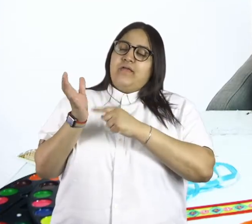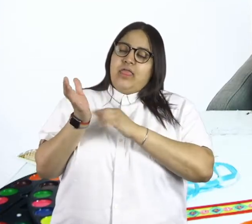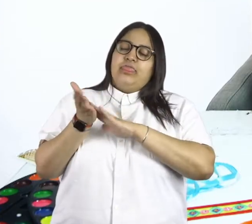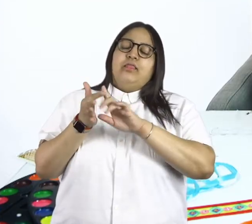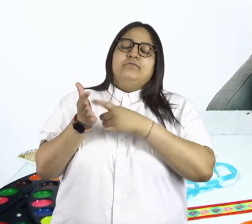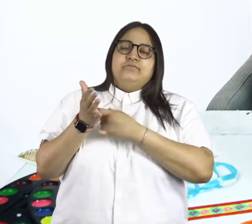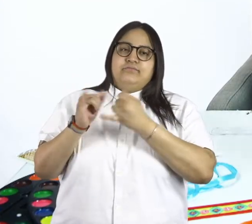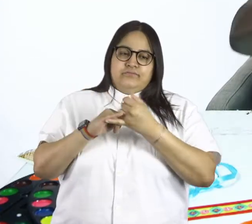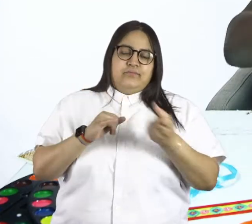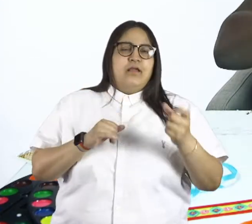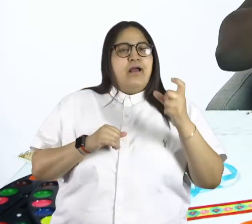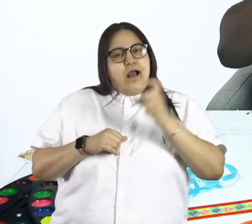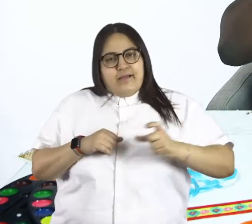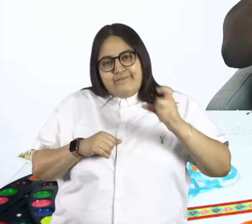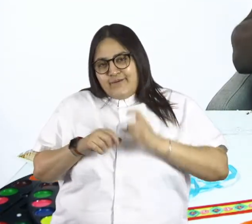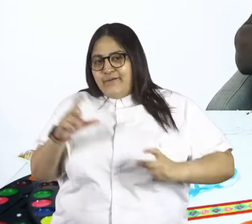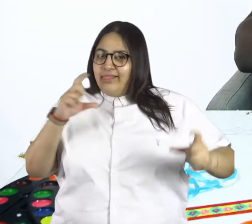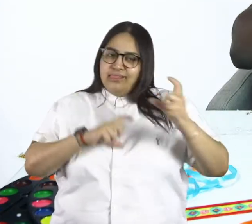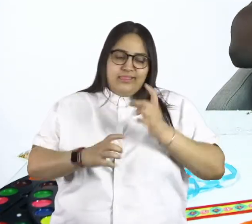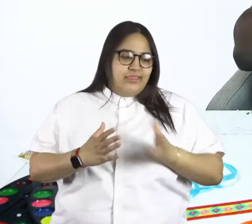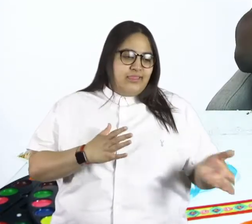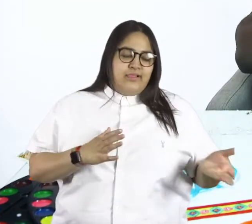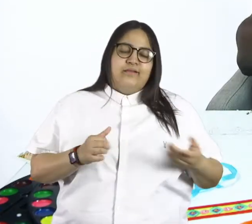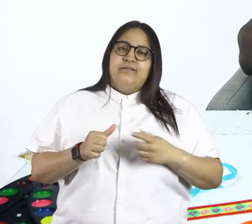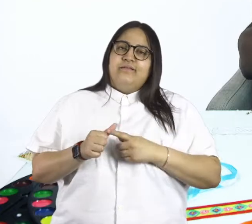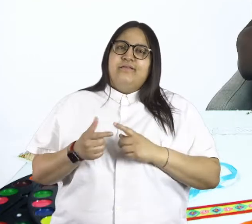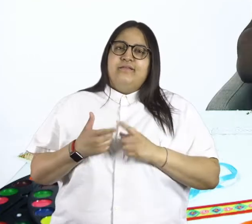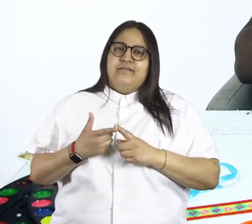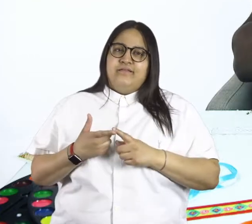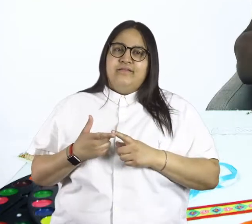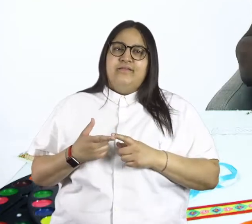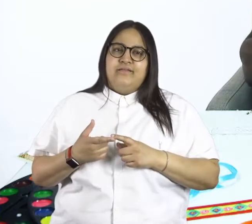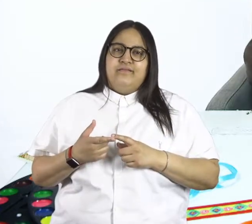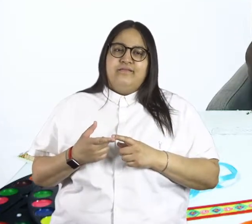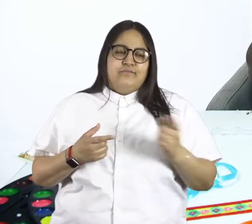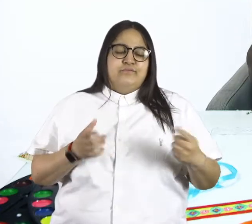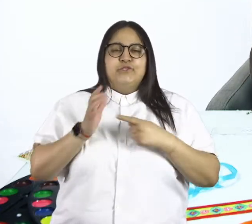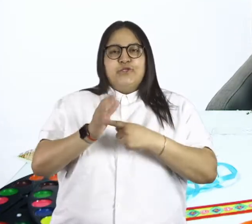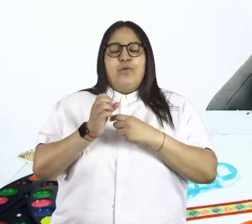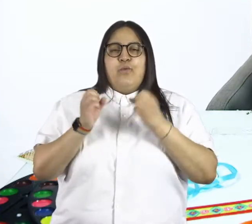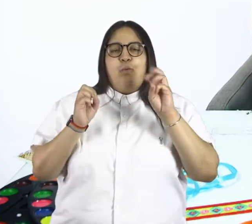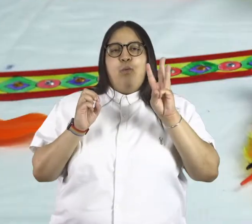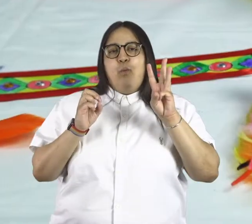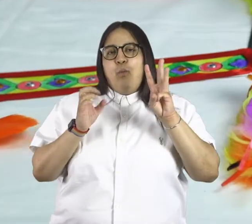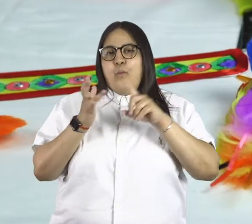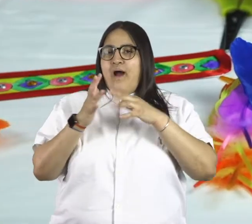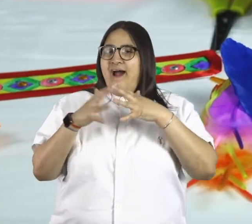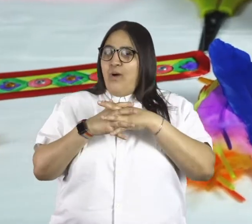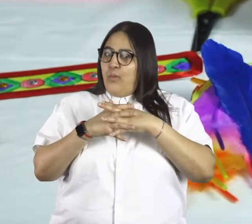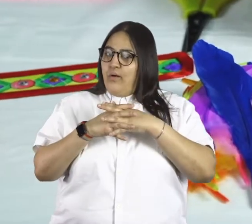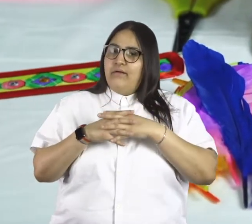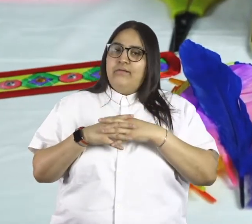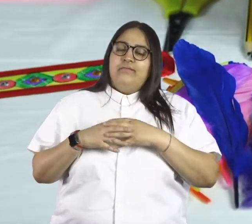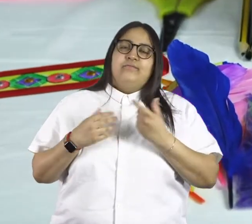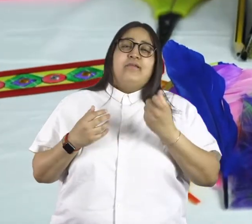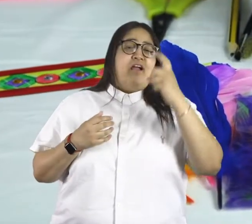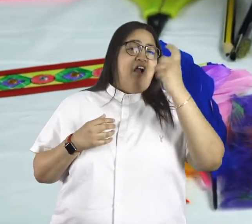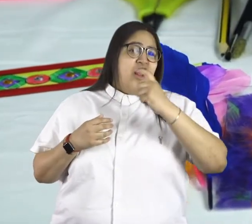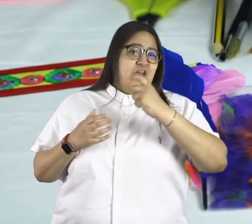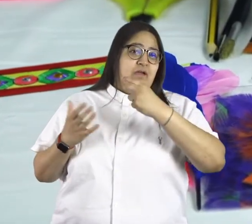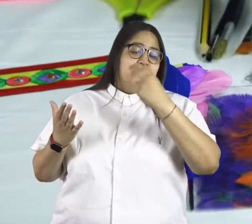very colorful and give us that bounce and wow factor when dancing on our headpiece. We've got some coloring pencils, we've got